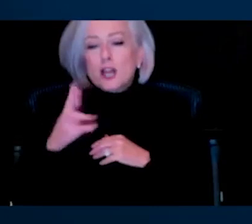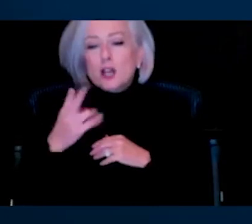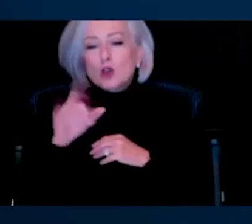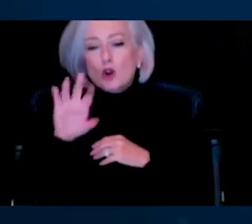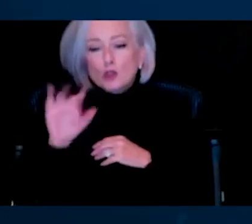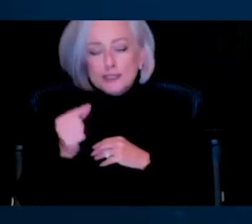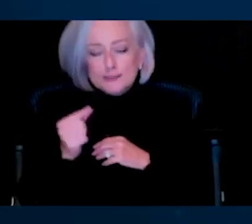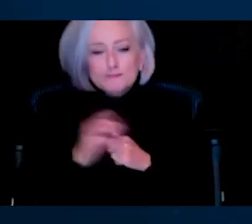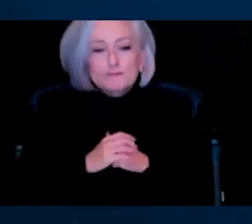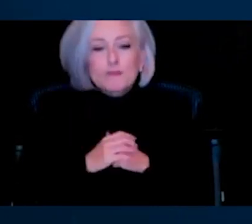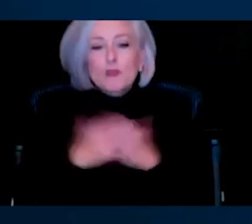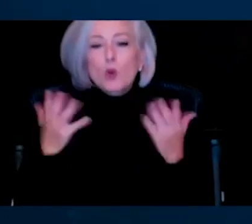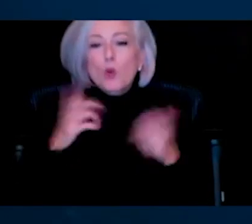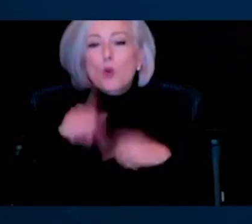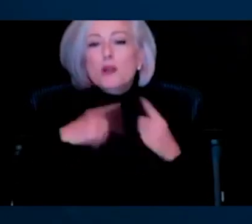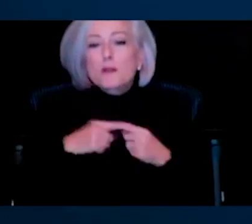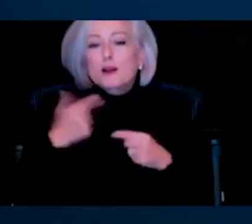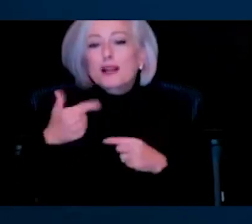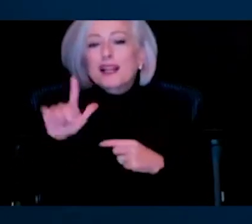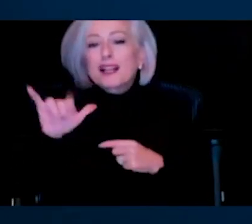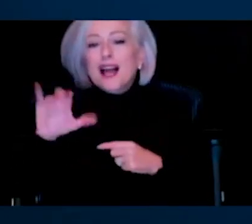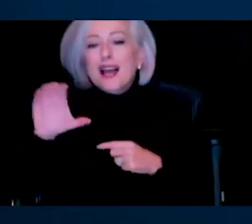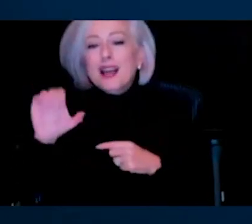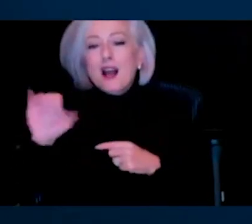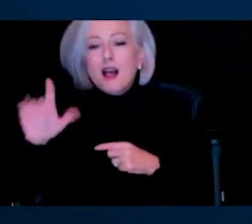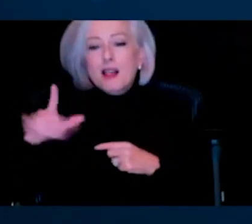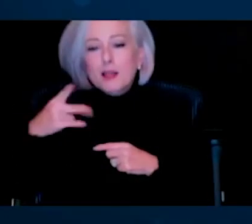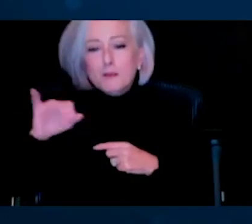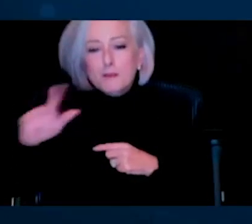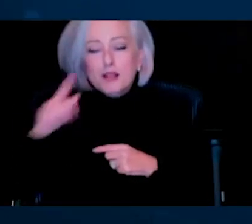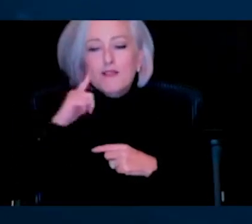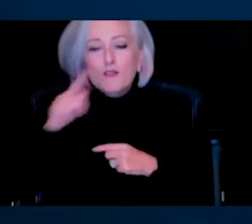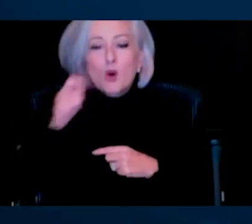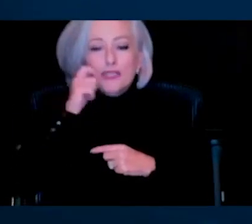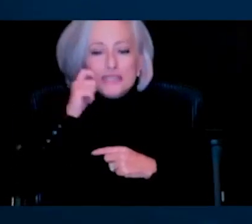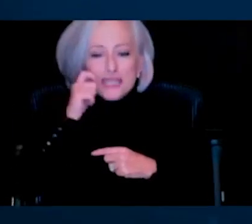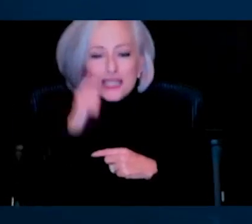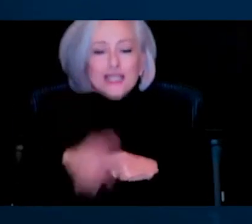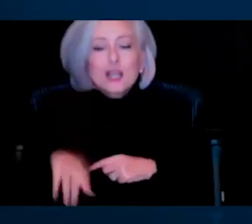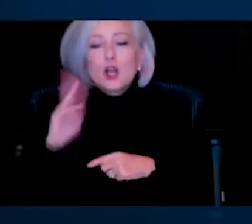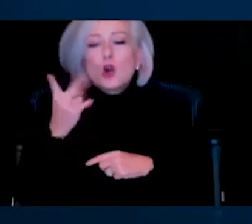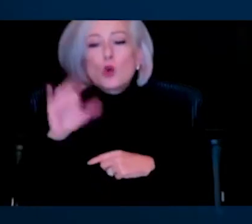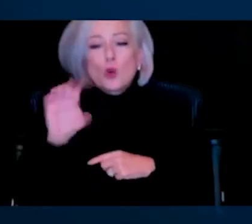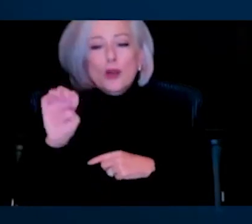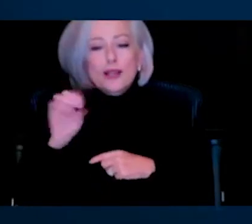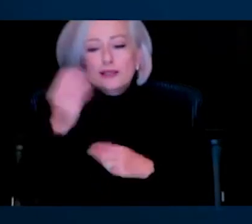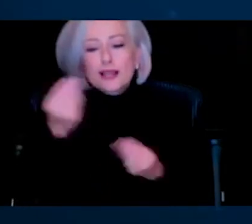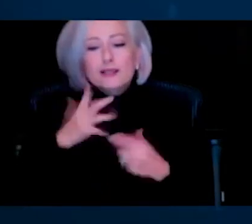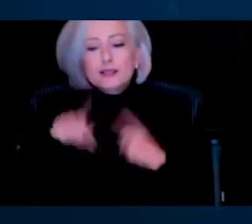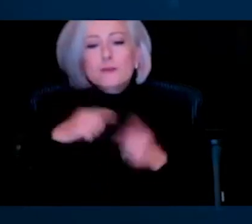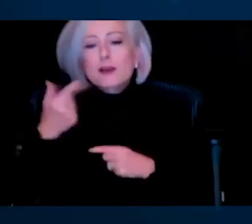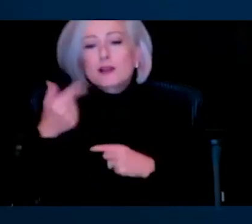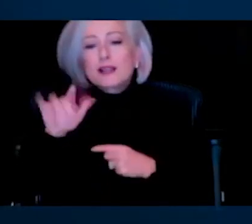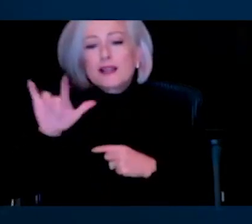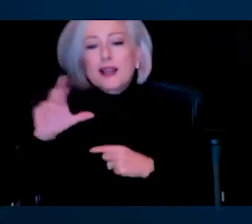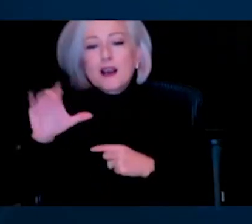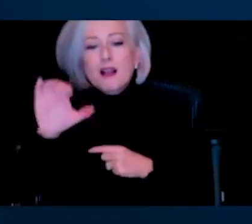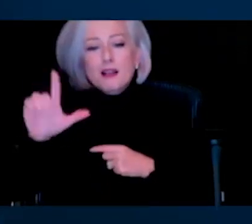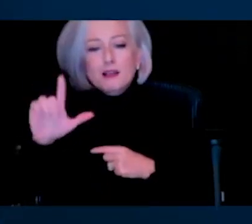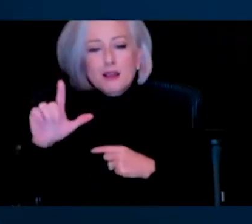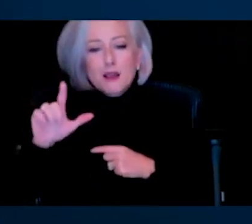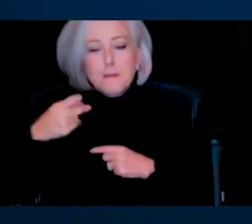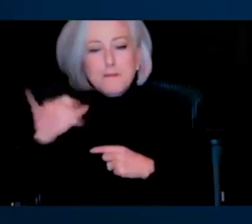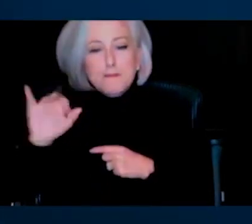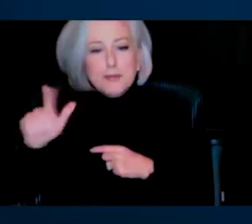what about glycolic peels for wrinkles and skin appearance improvements? Tell us about glycolic peels. Yeah,